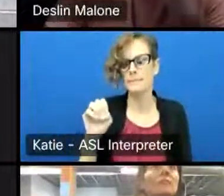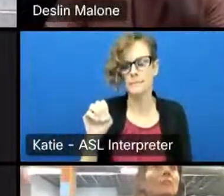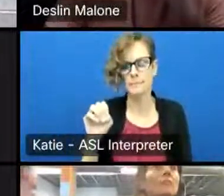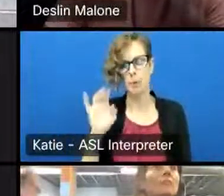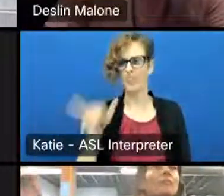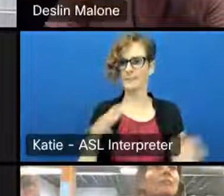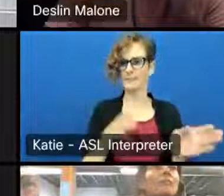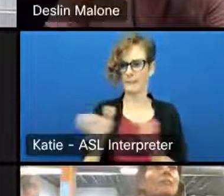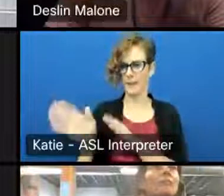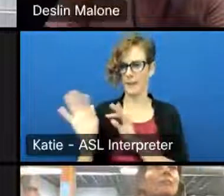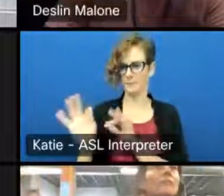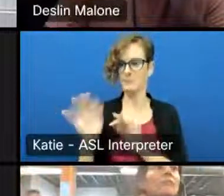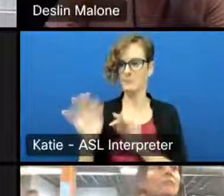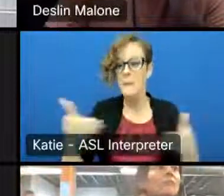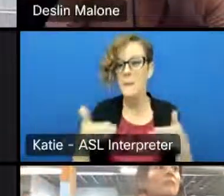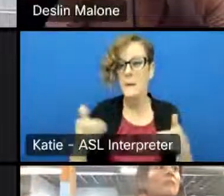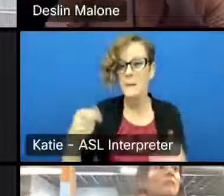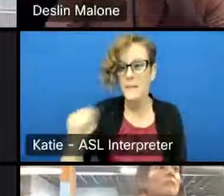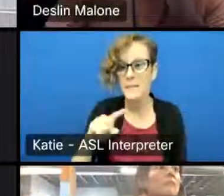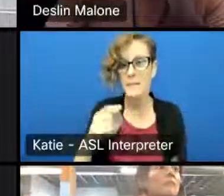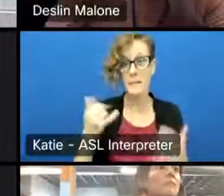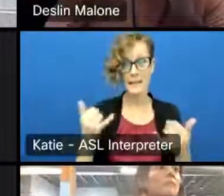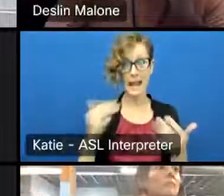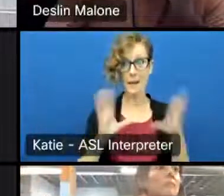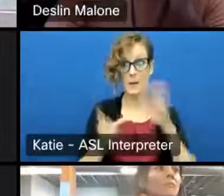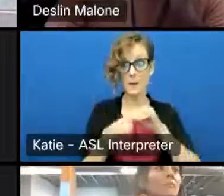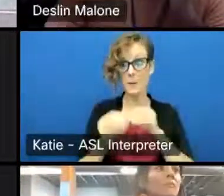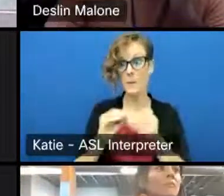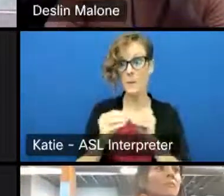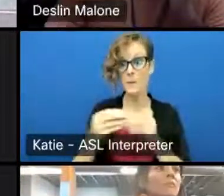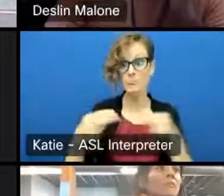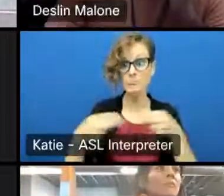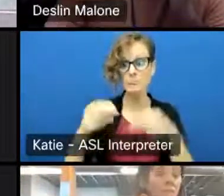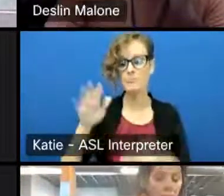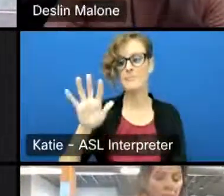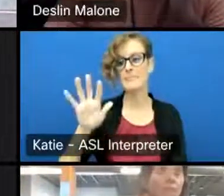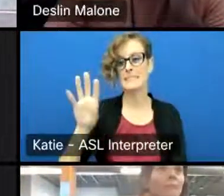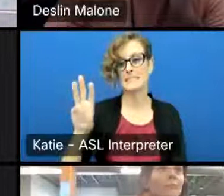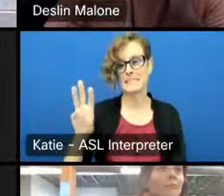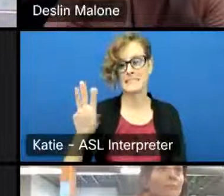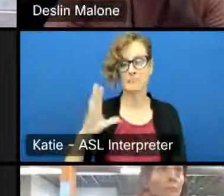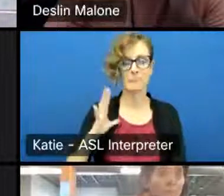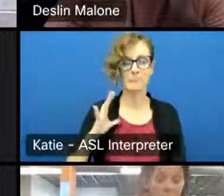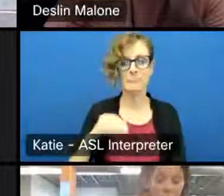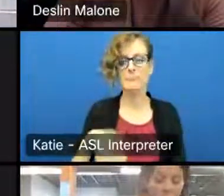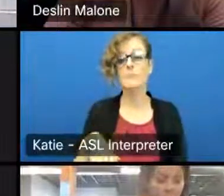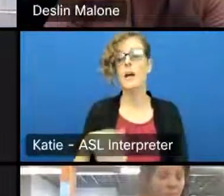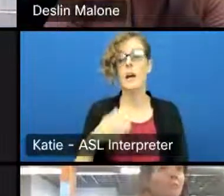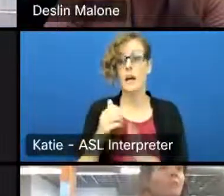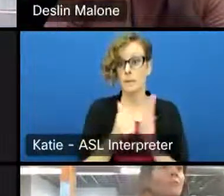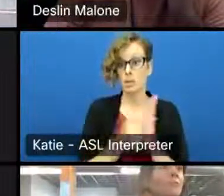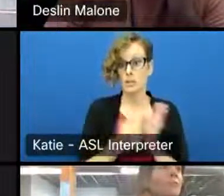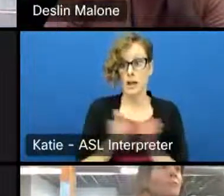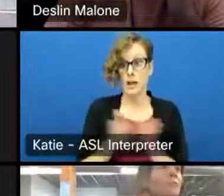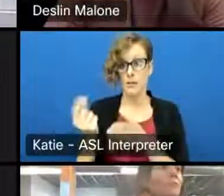welcome all of you. And again, we're up to now, we got 56 folks on for this morning. A few things I want to talk about. I want